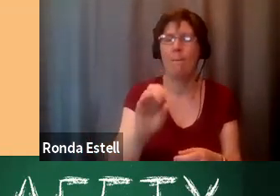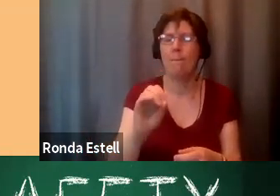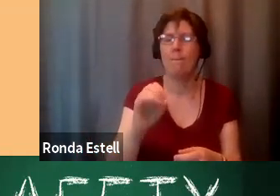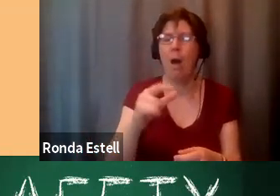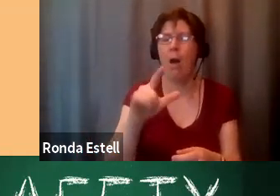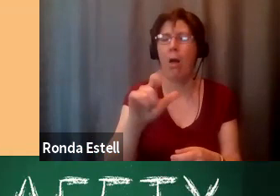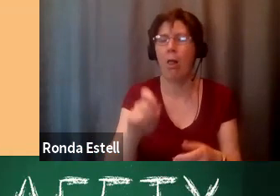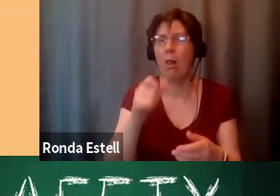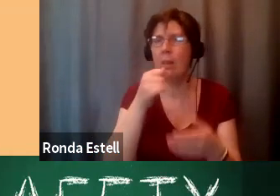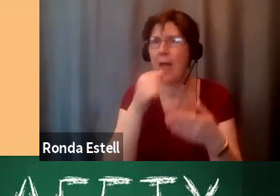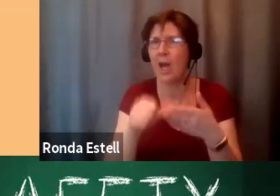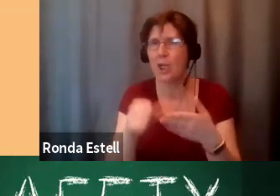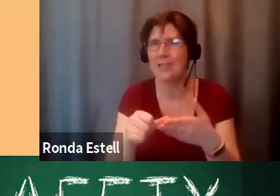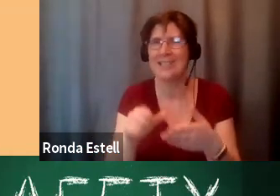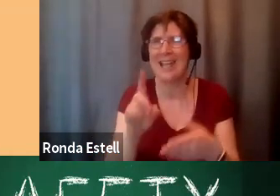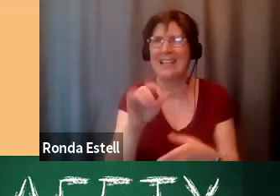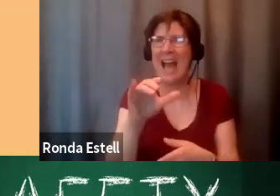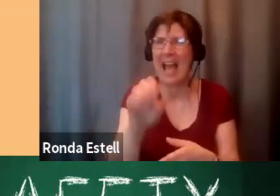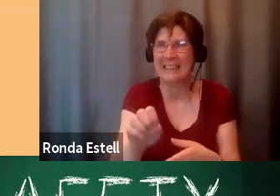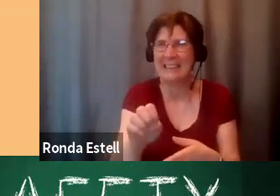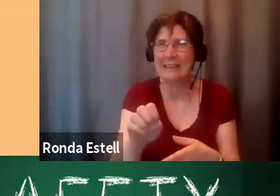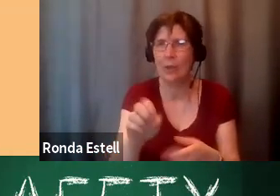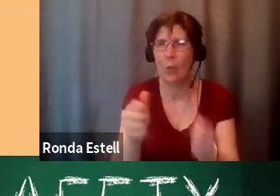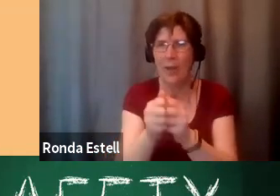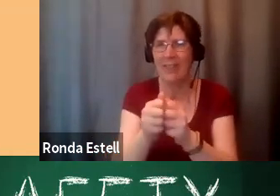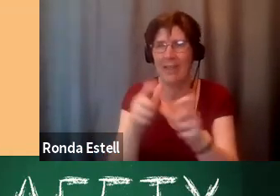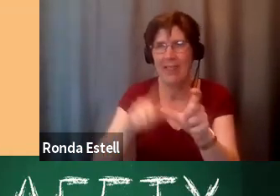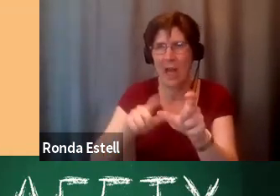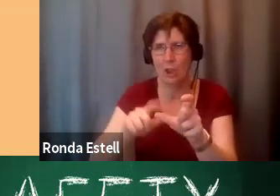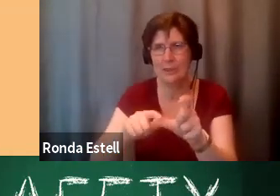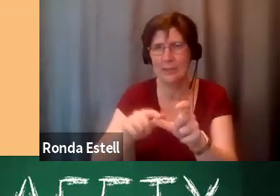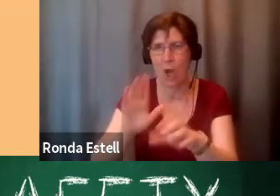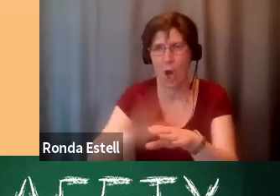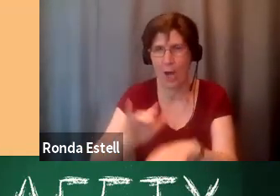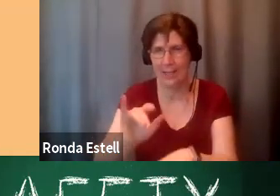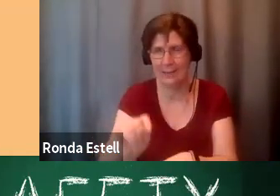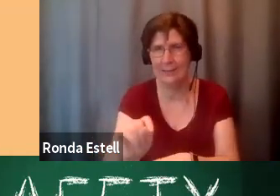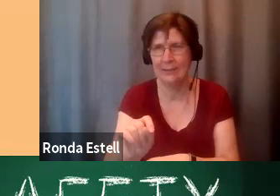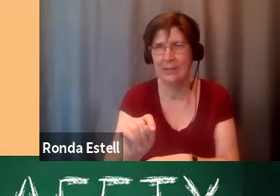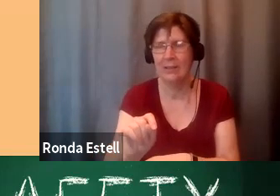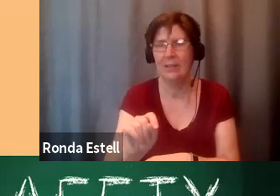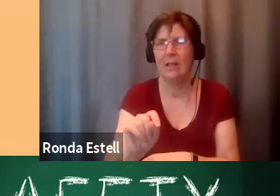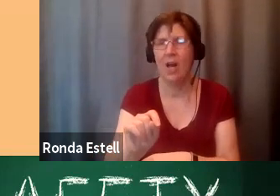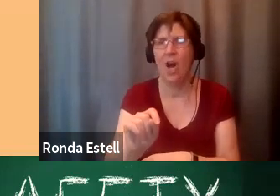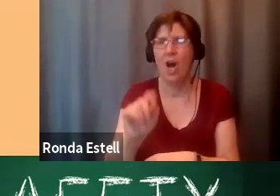pieces. And boggle is like a die, a dice. And on the first one, it says